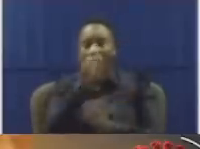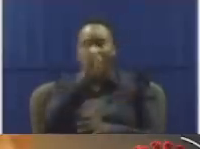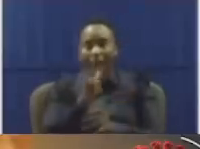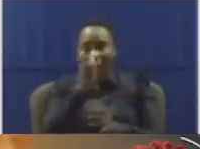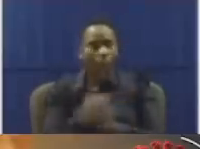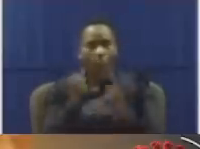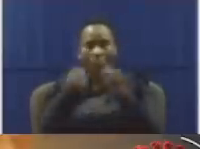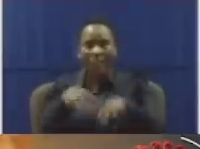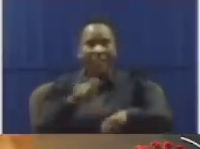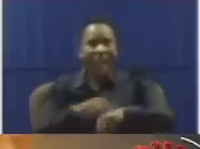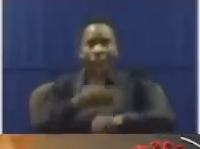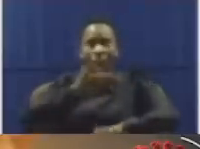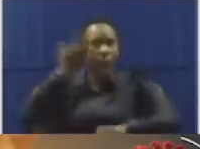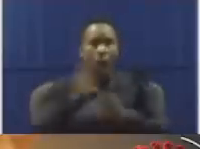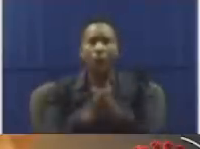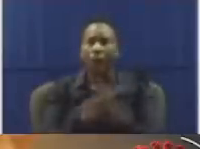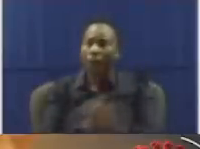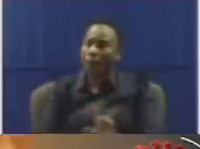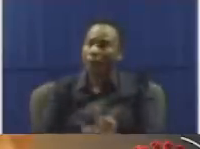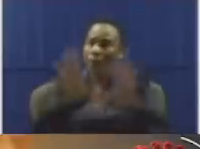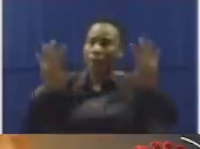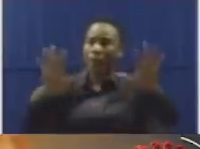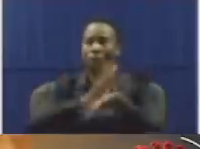clearing these things up.